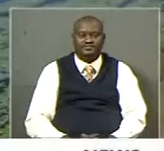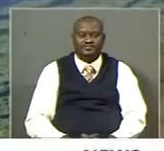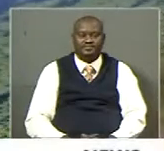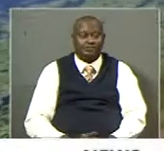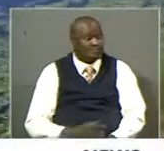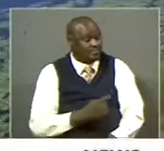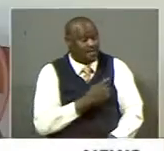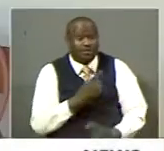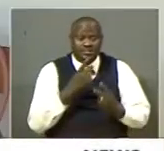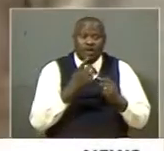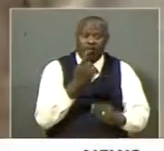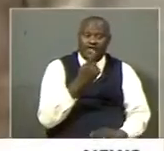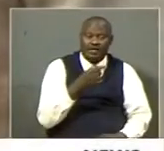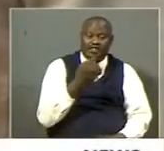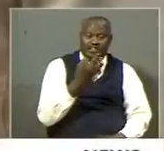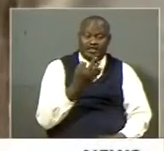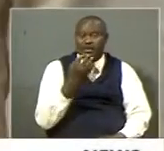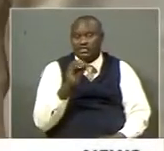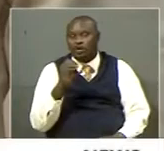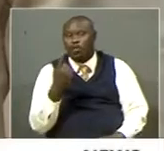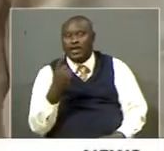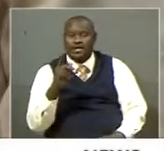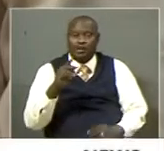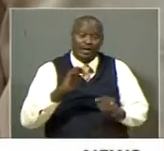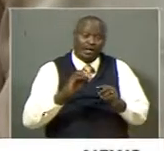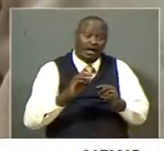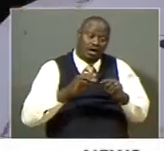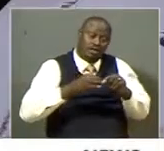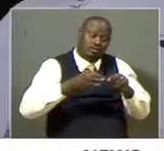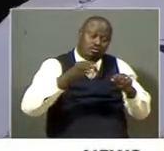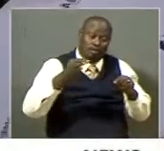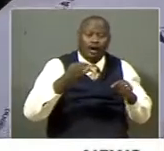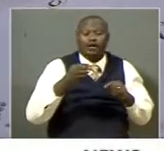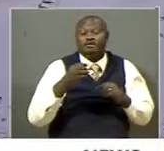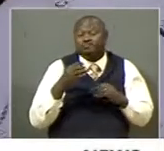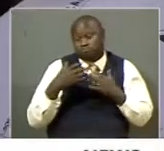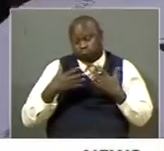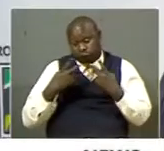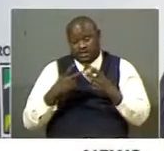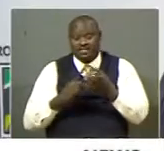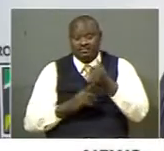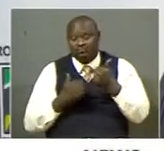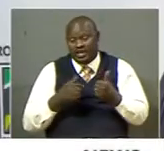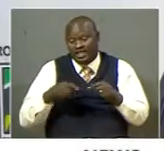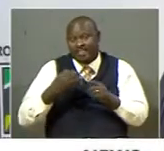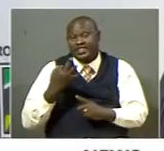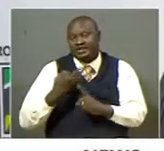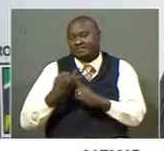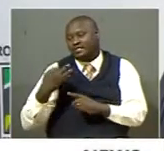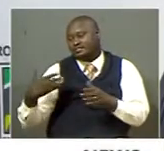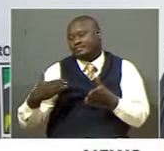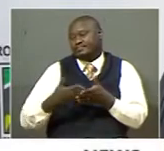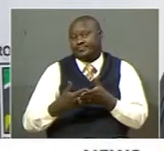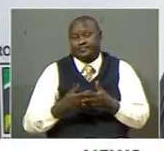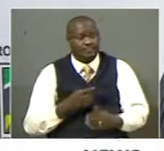covering a total distance of 1,301 kilometers and 95 kilometers, has been achieved this quarter. This